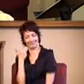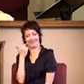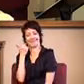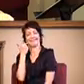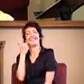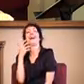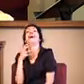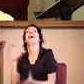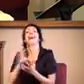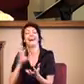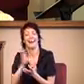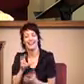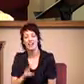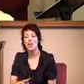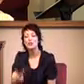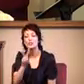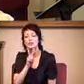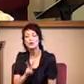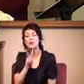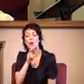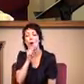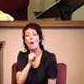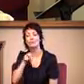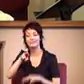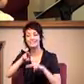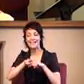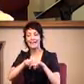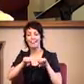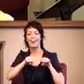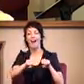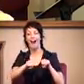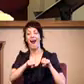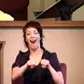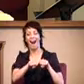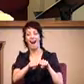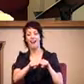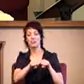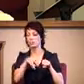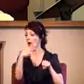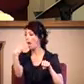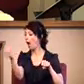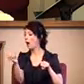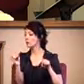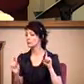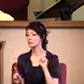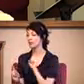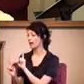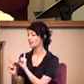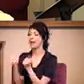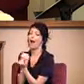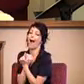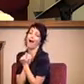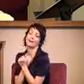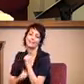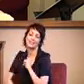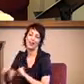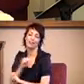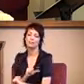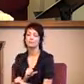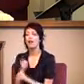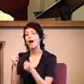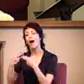little two-year-old who was in the cart came out, and Maya got out of the cart, and they wanted to give each other a hug.